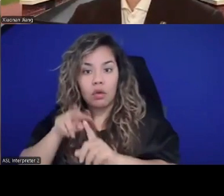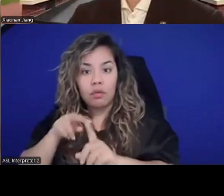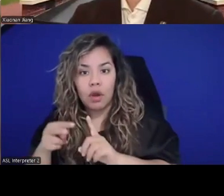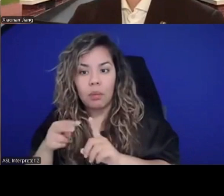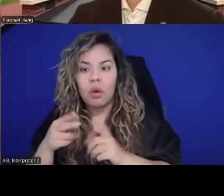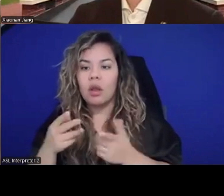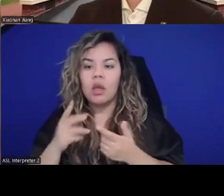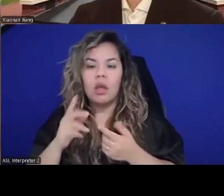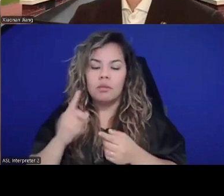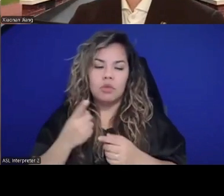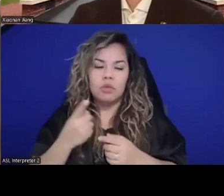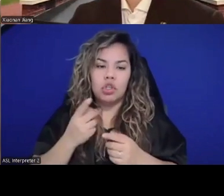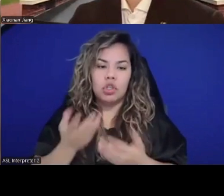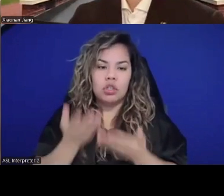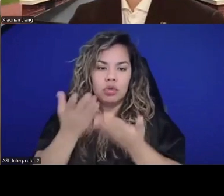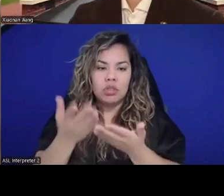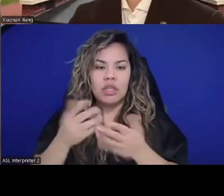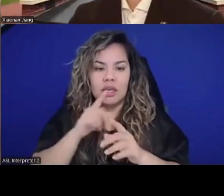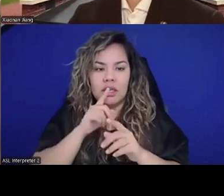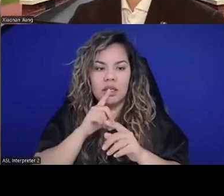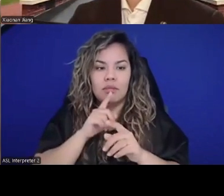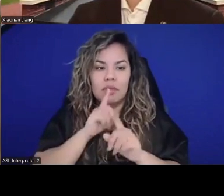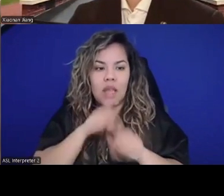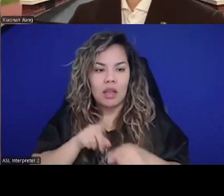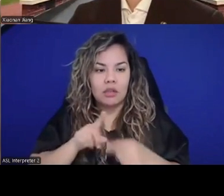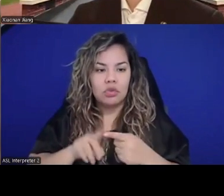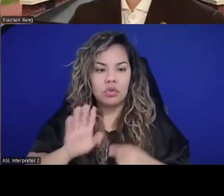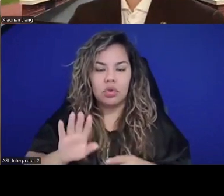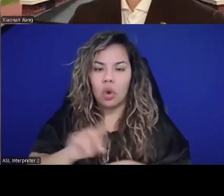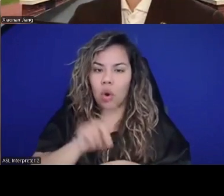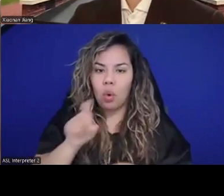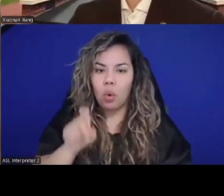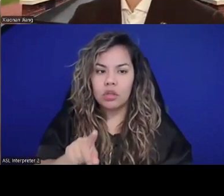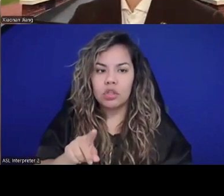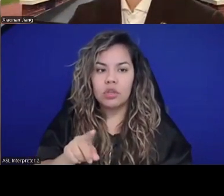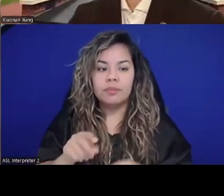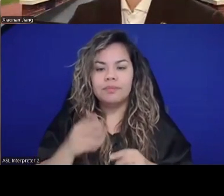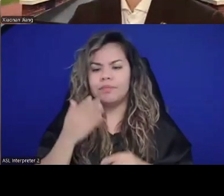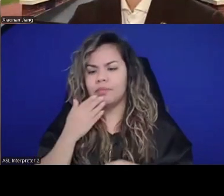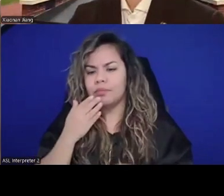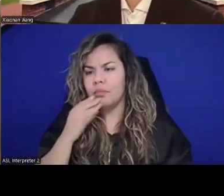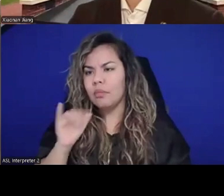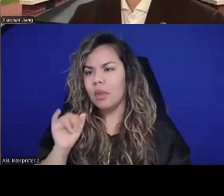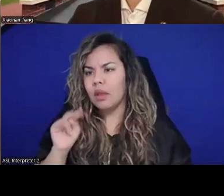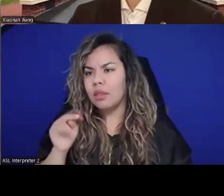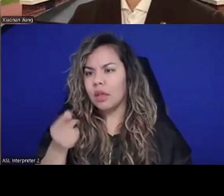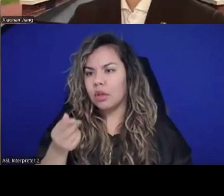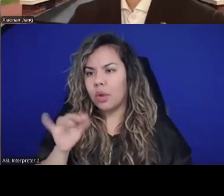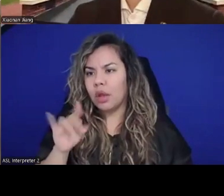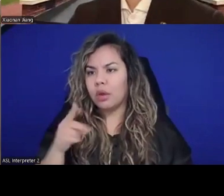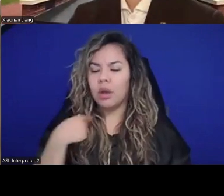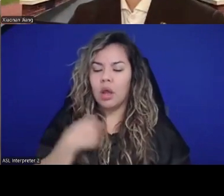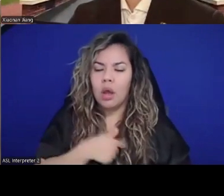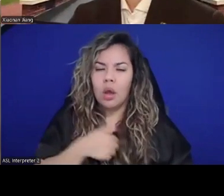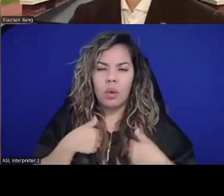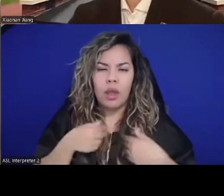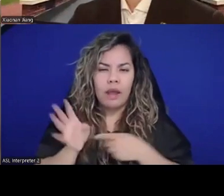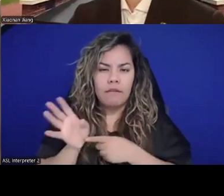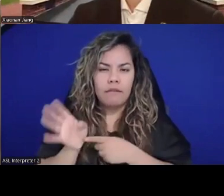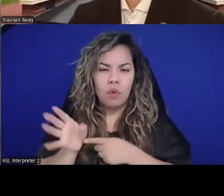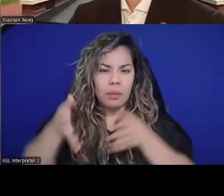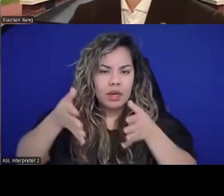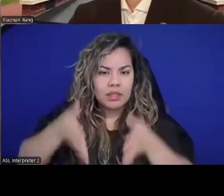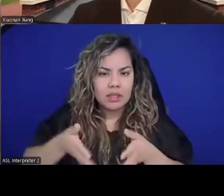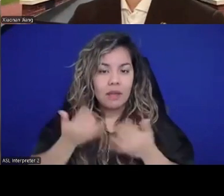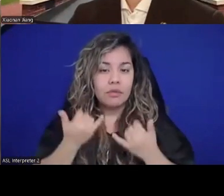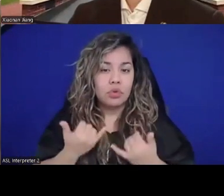to your question. Thank you, Ingrid. So we have 4 minutes left. So at this point, so what we're going to do is